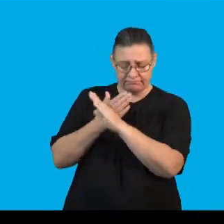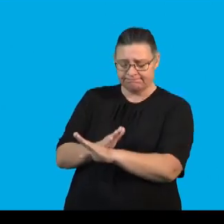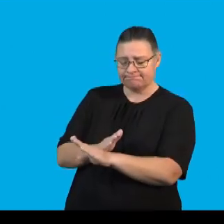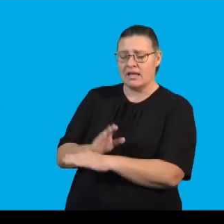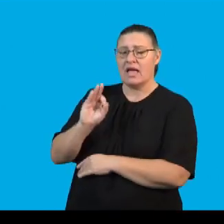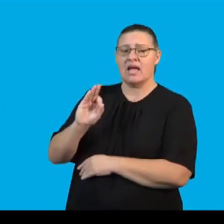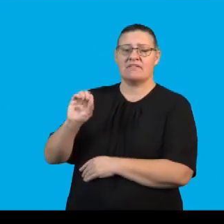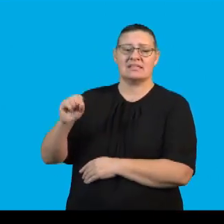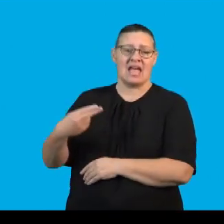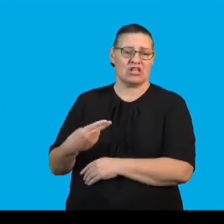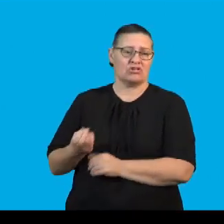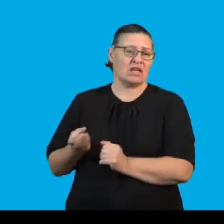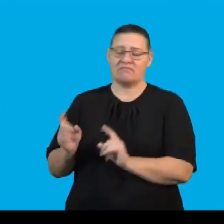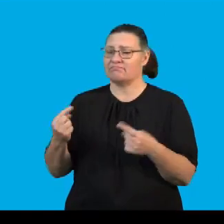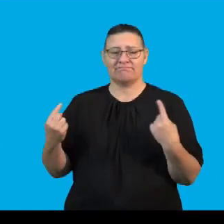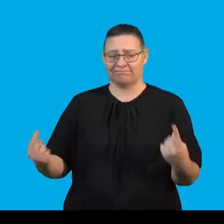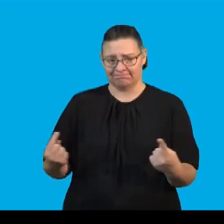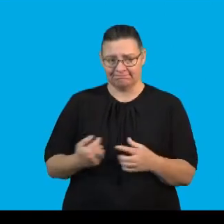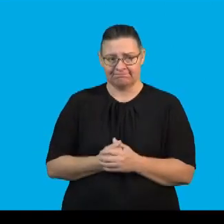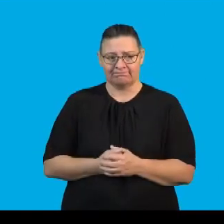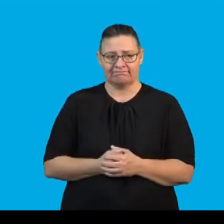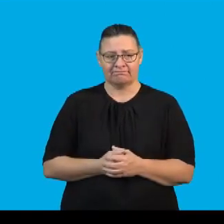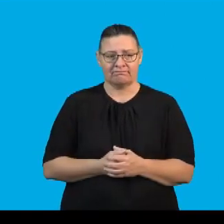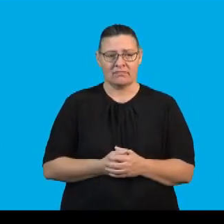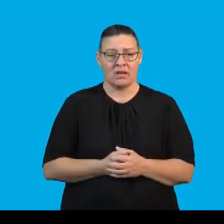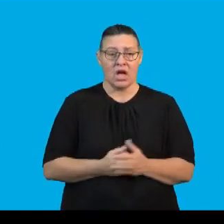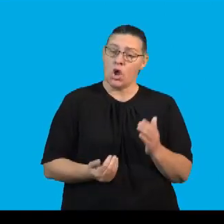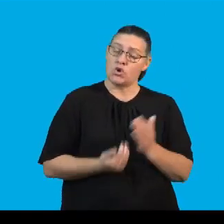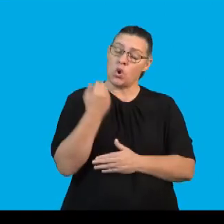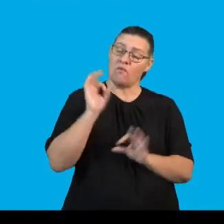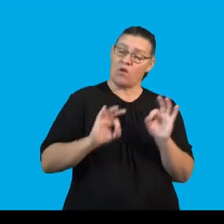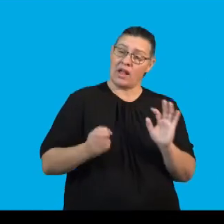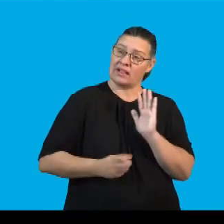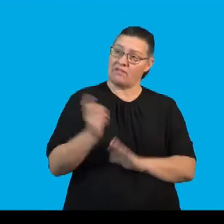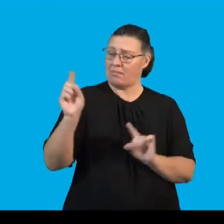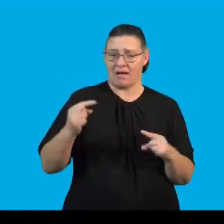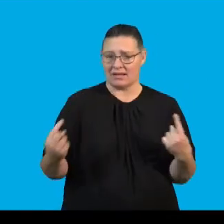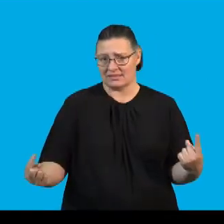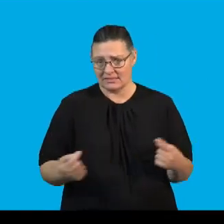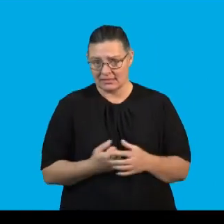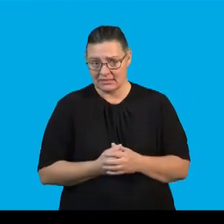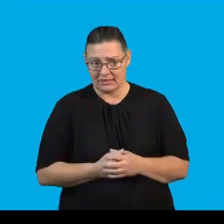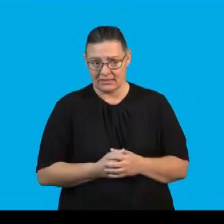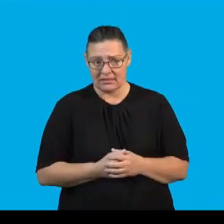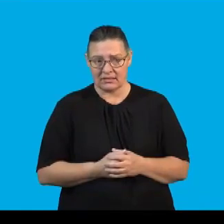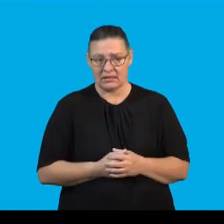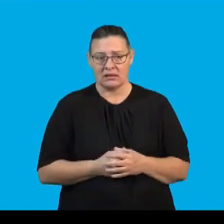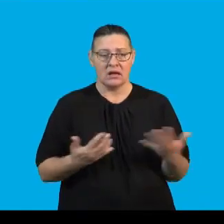inhibits pituitary gland from secreting FSH, so no new follicle will develop,